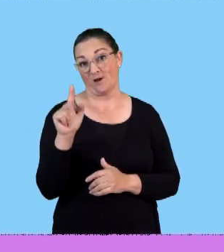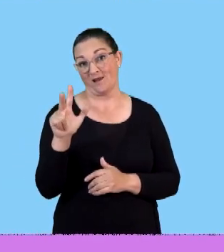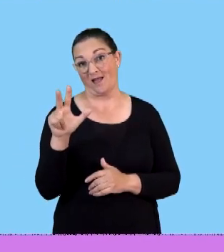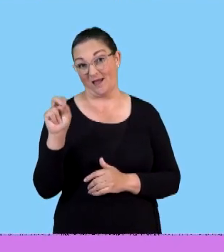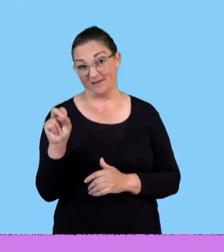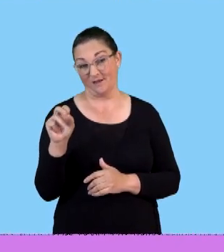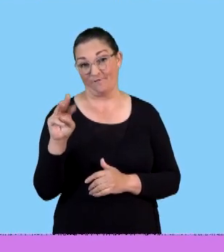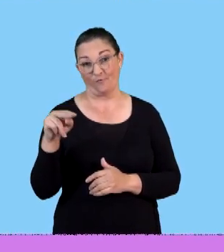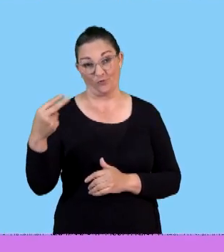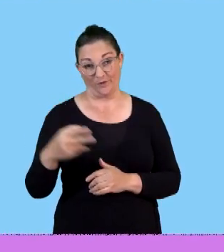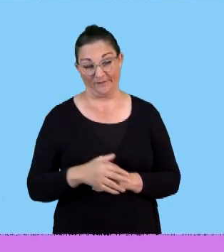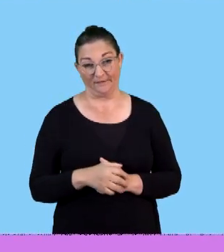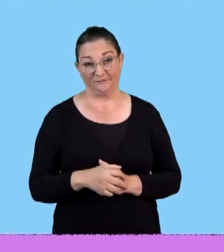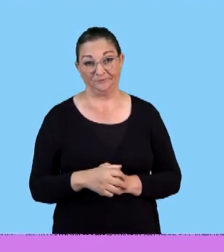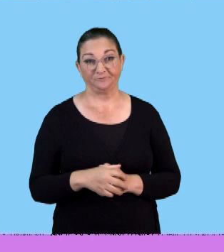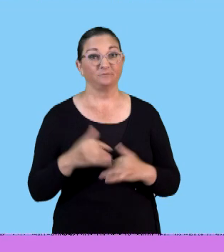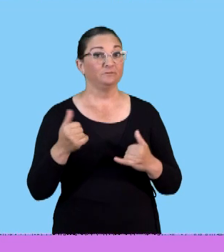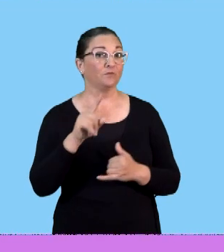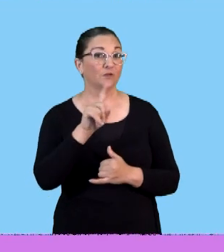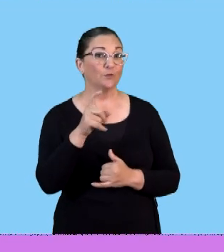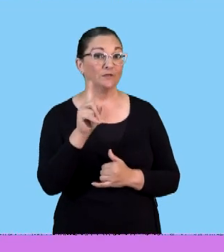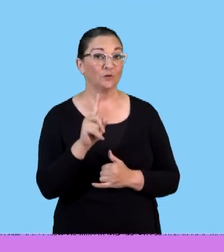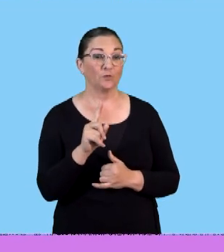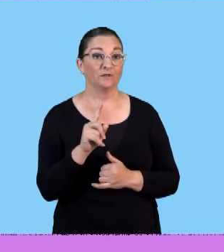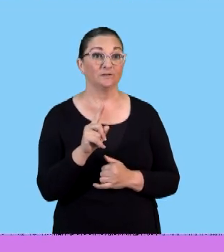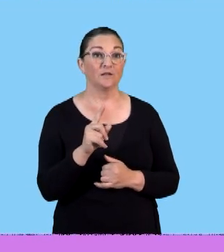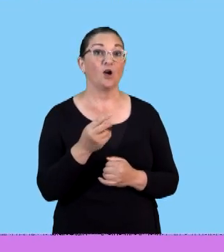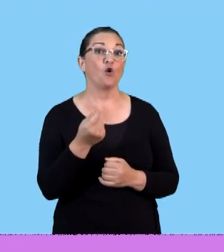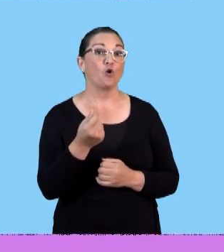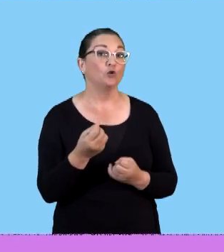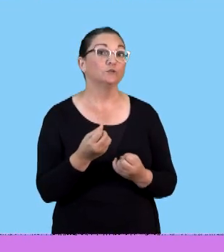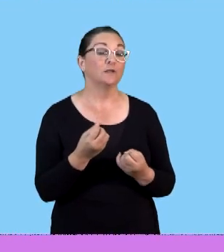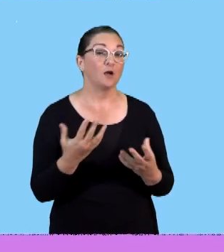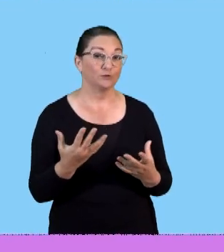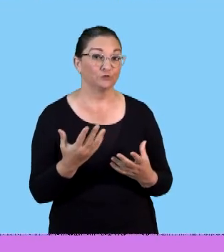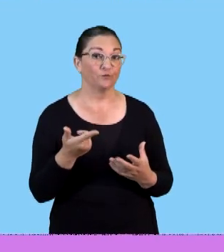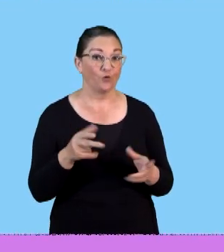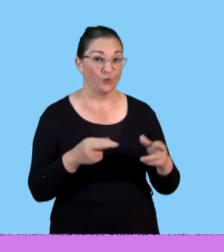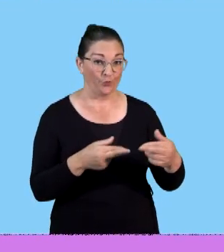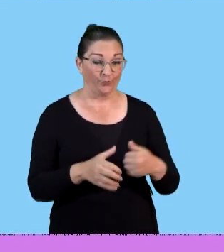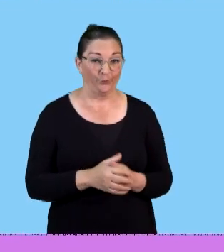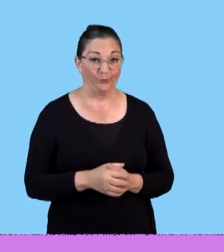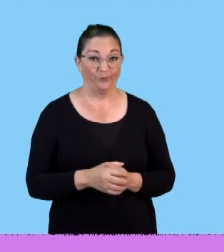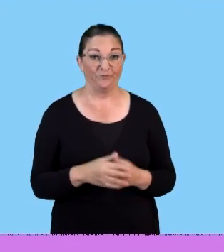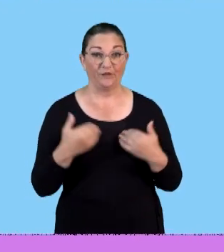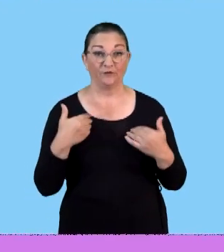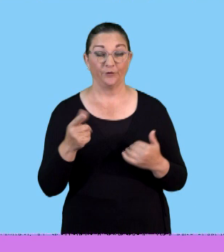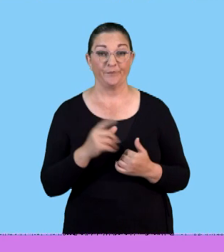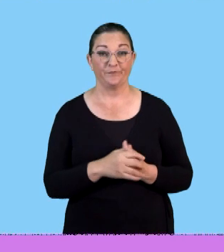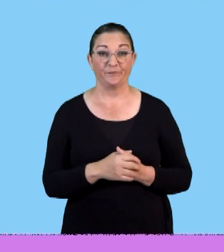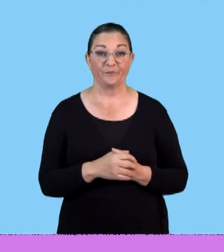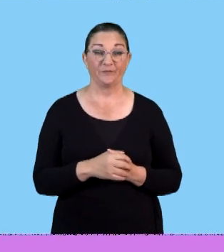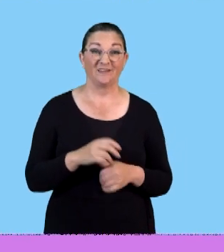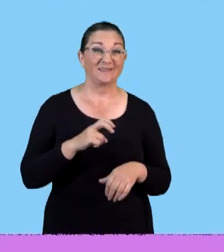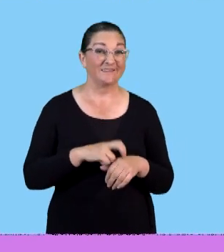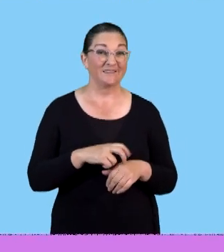is 180 Rand per square meters. So the question at hand, calculate the cost of tiles needed to tile this room. So therefore, start